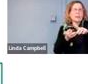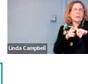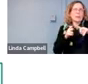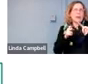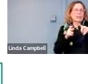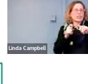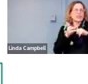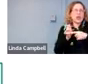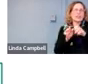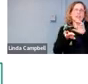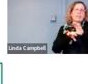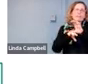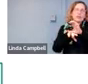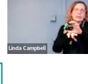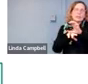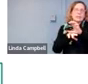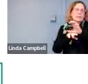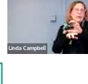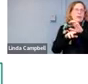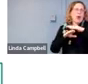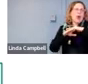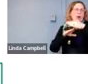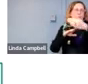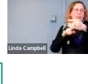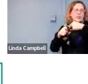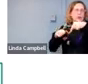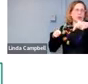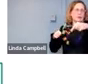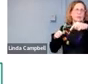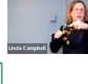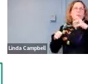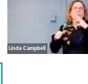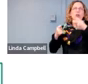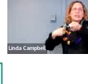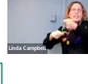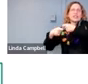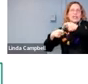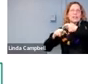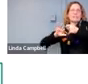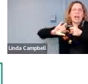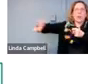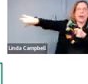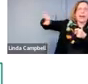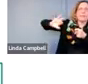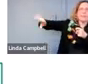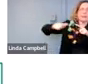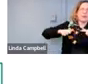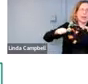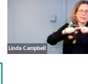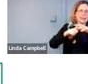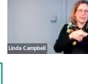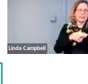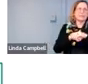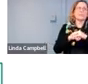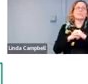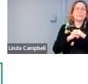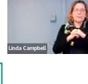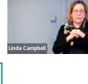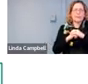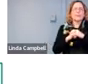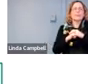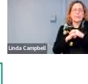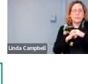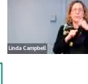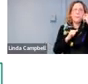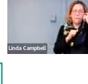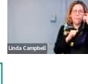Things started to slow down when they started forcing offshore water exchange. So they weren't allowed to do it